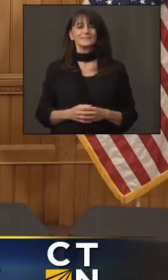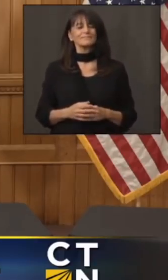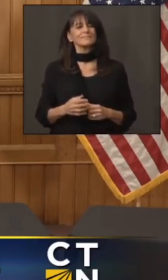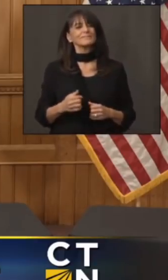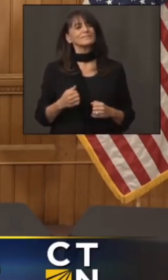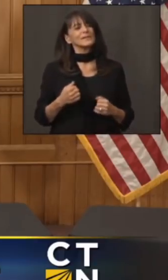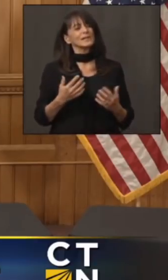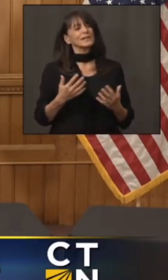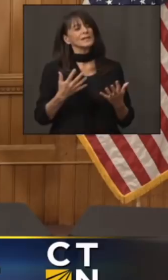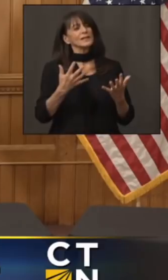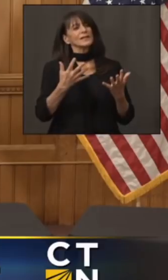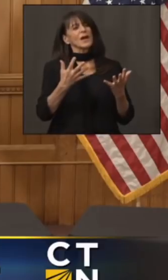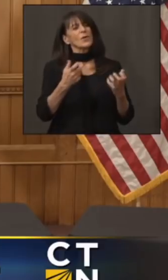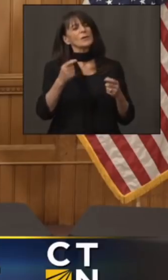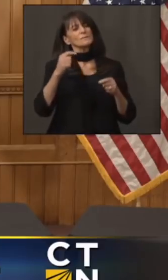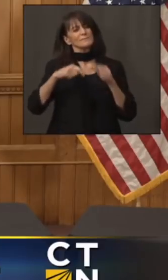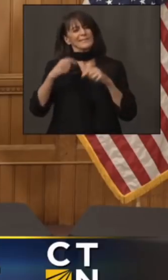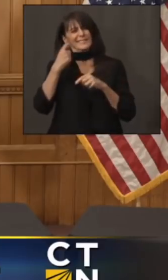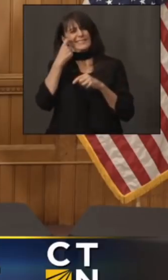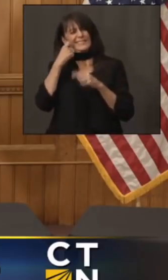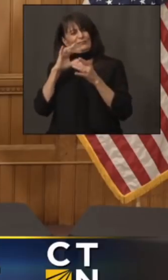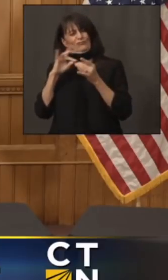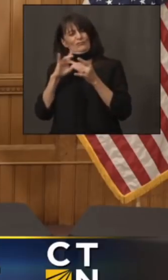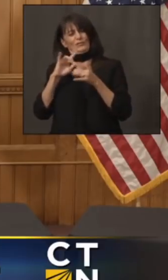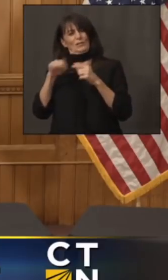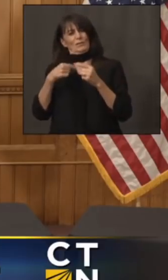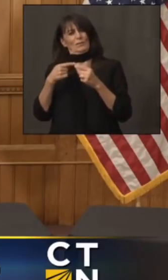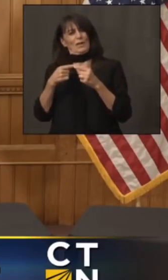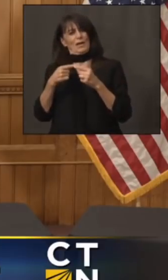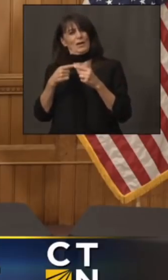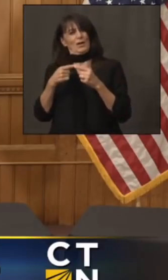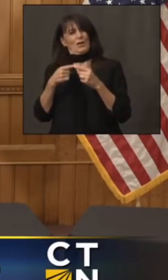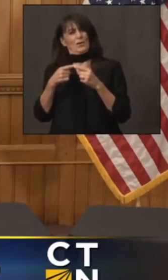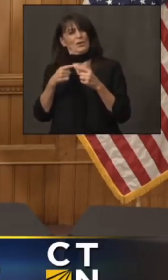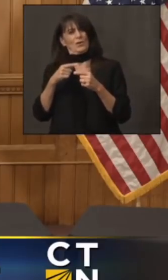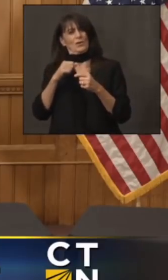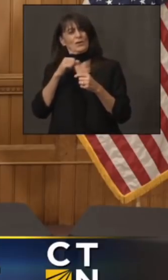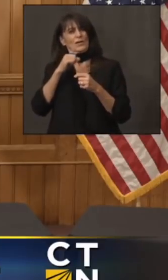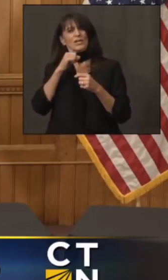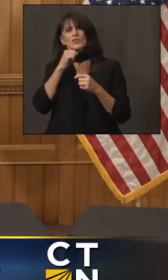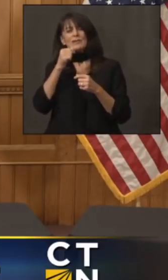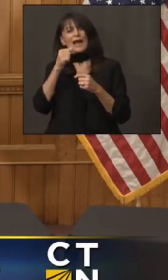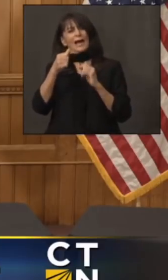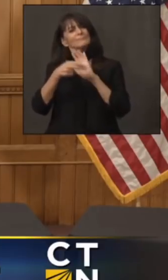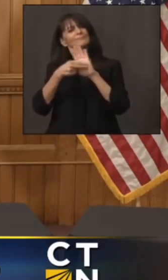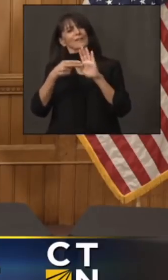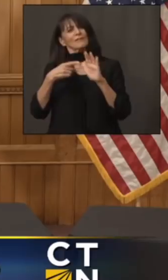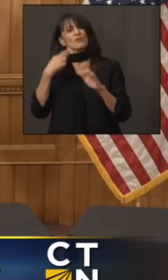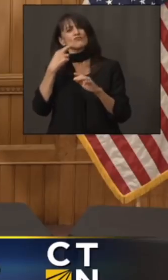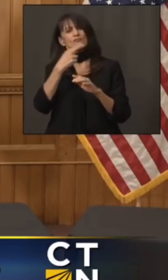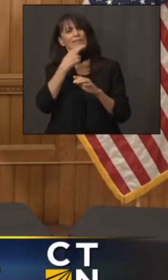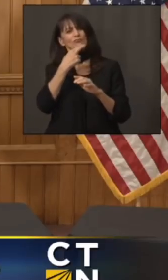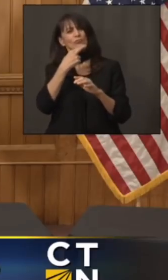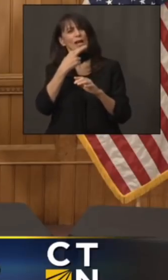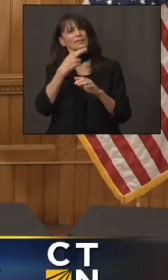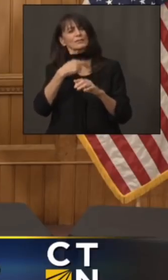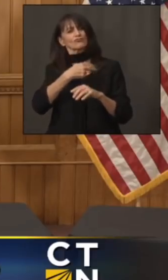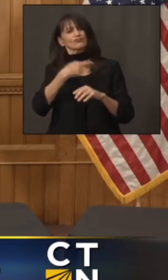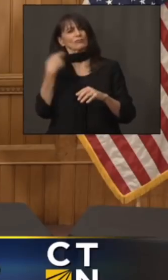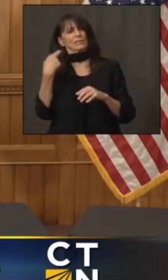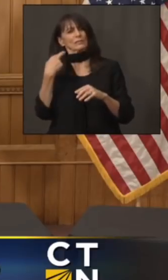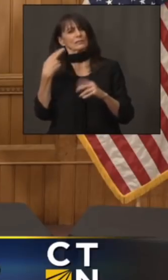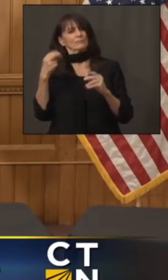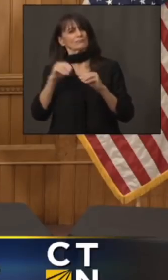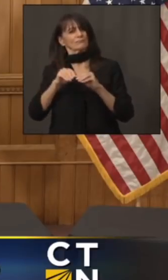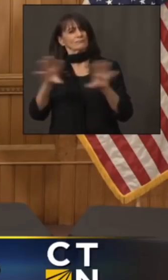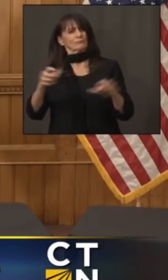wanted to go back to what you just said now about not seeing restaurants as a big vector of spread. There was